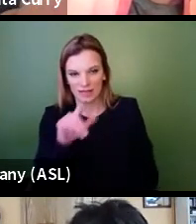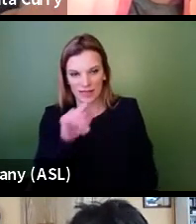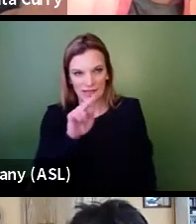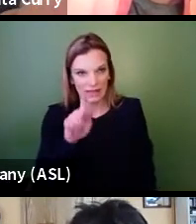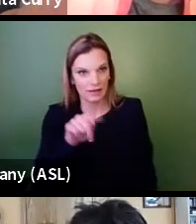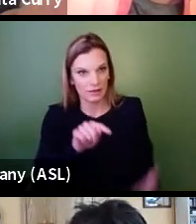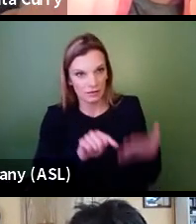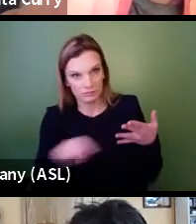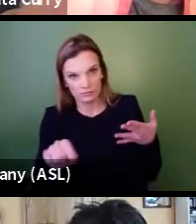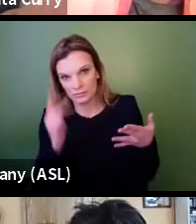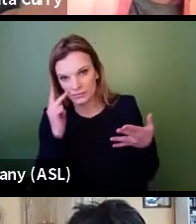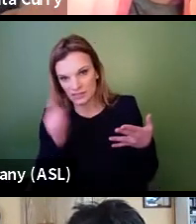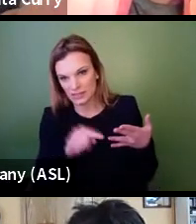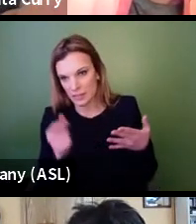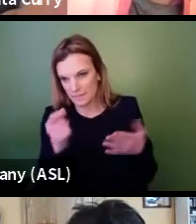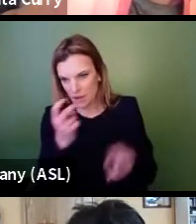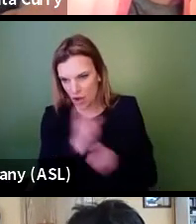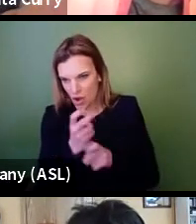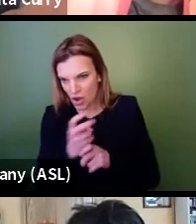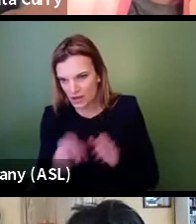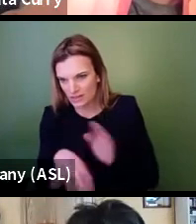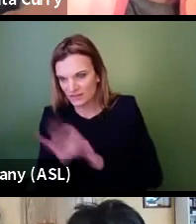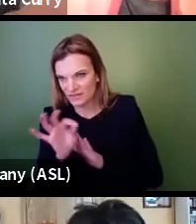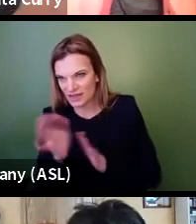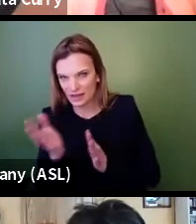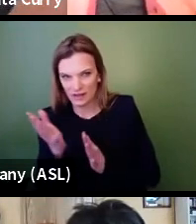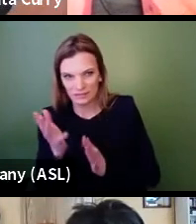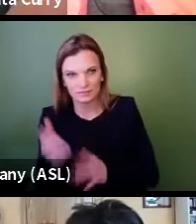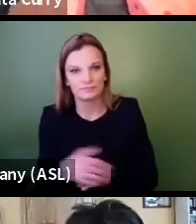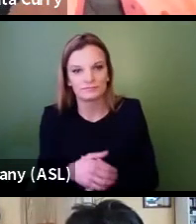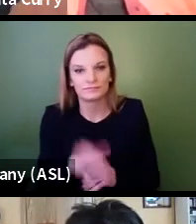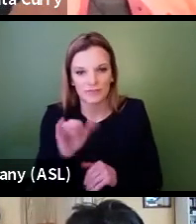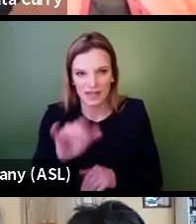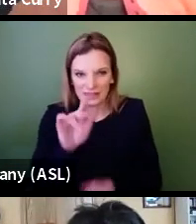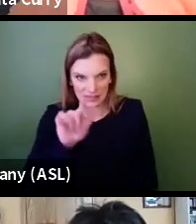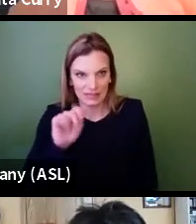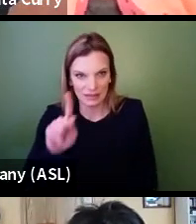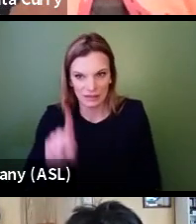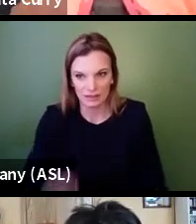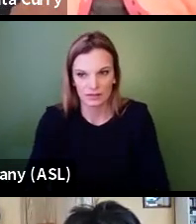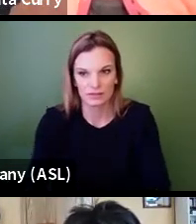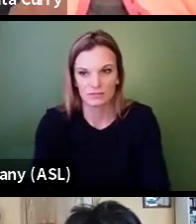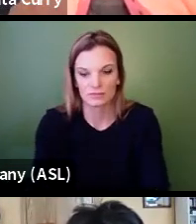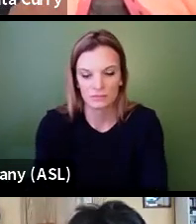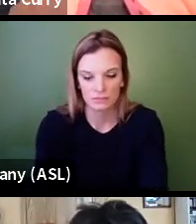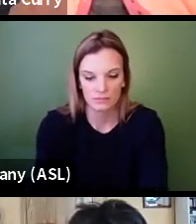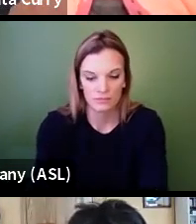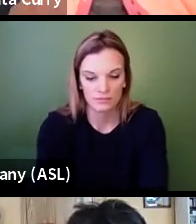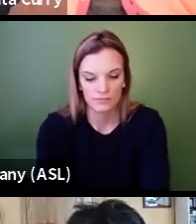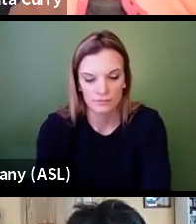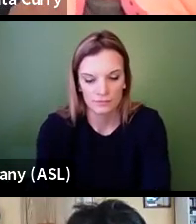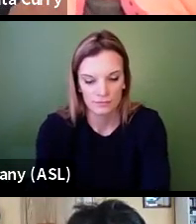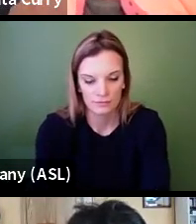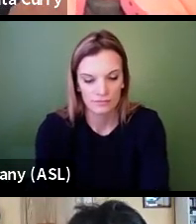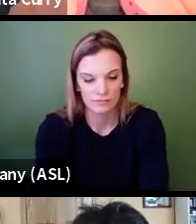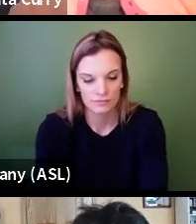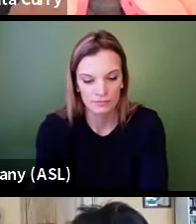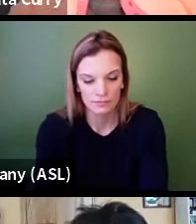So people, it's kind of hard to find on the website. So this is the link to find it. So if you'd like